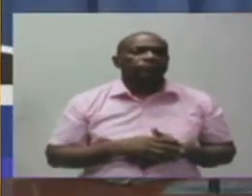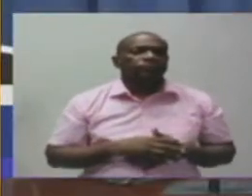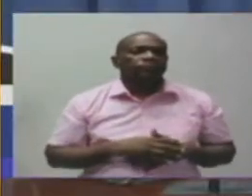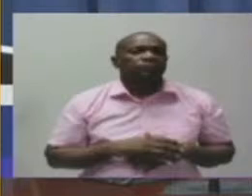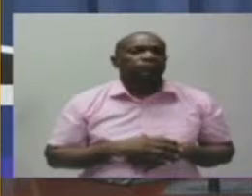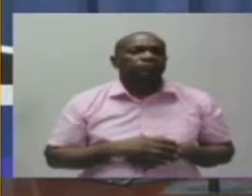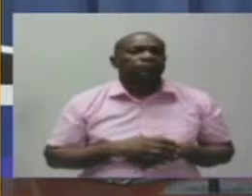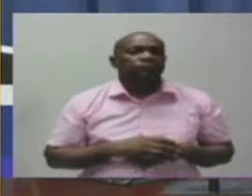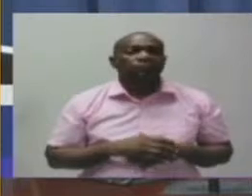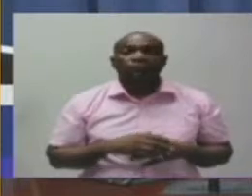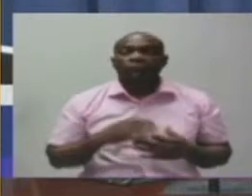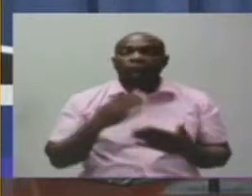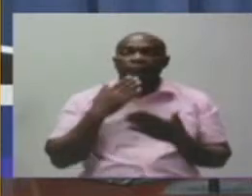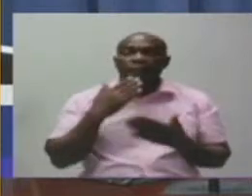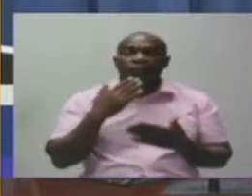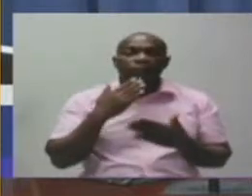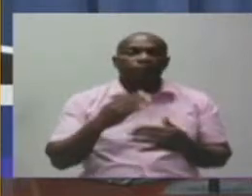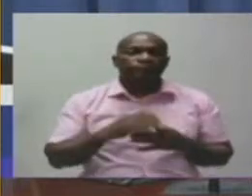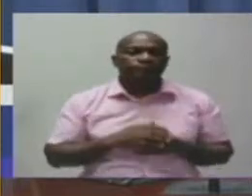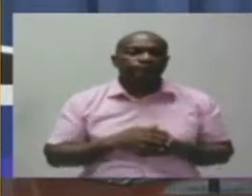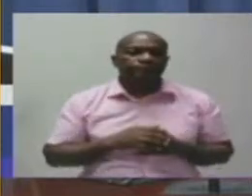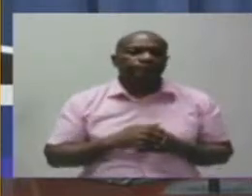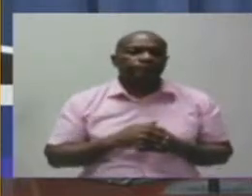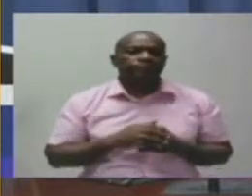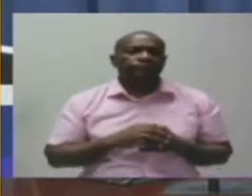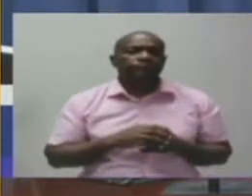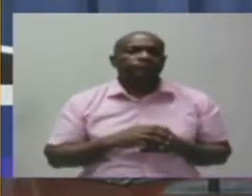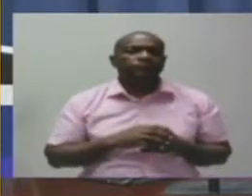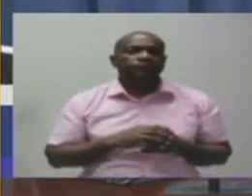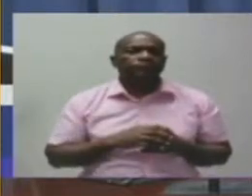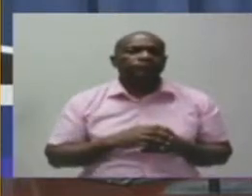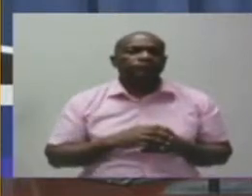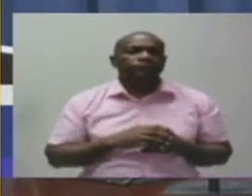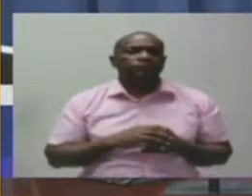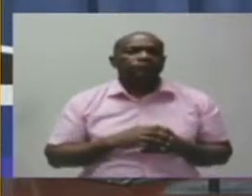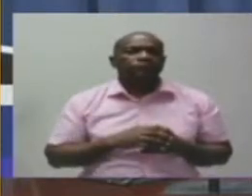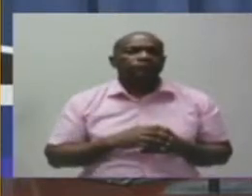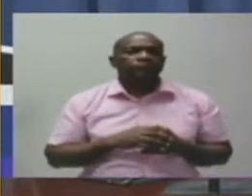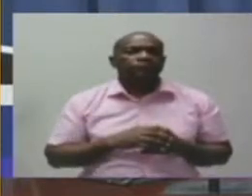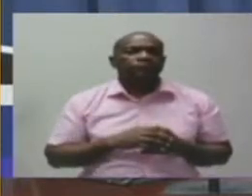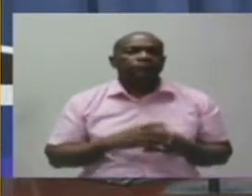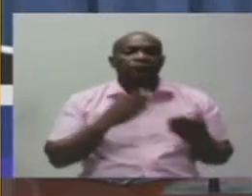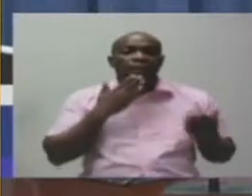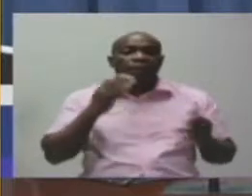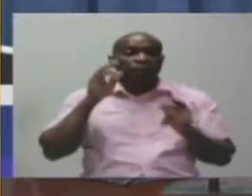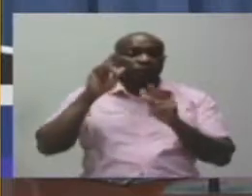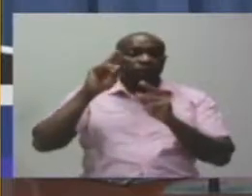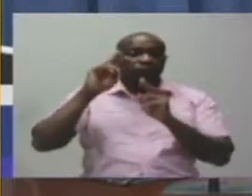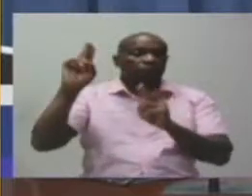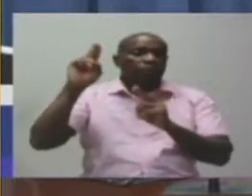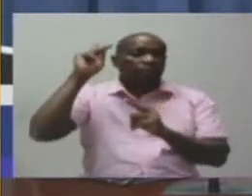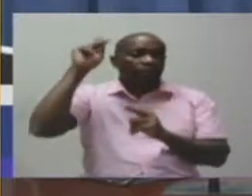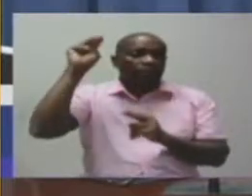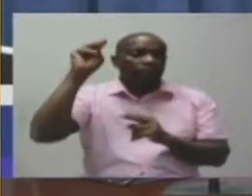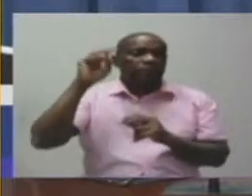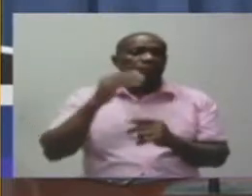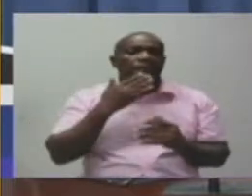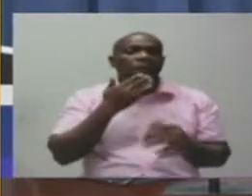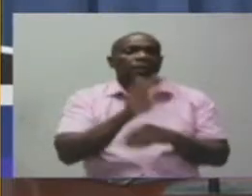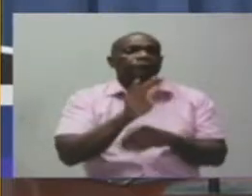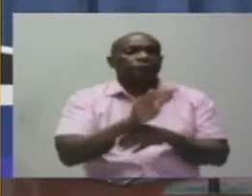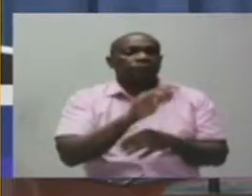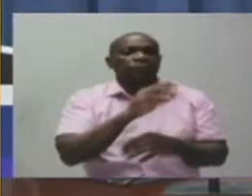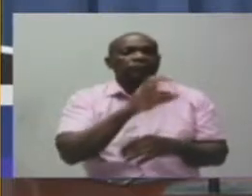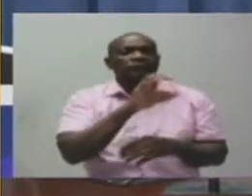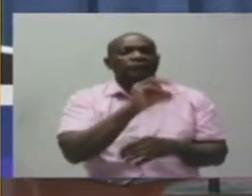Thank you very much, Honorable Prime Minister. Good afternoon to Dr. Parasram and